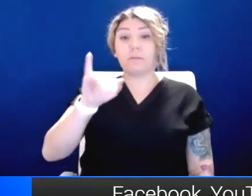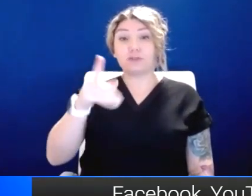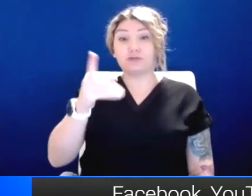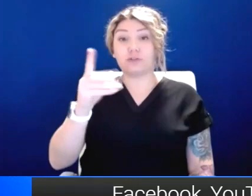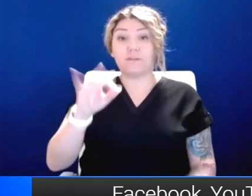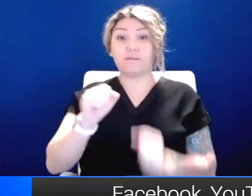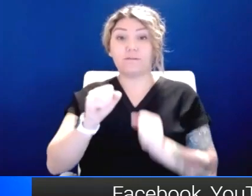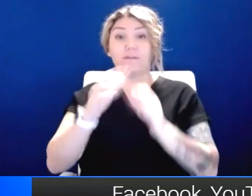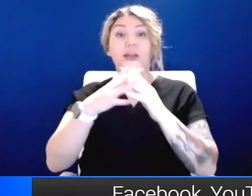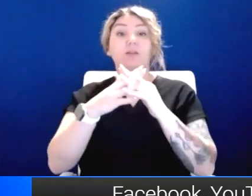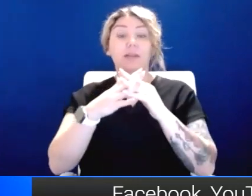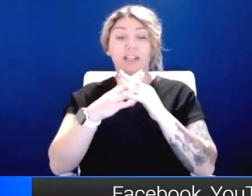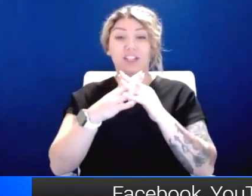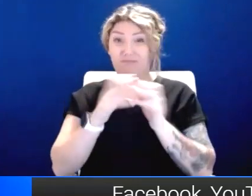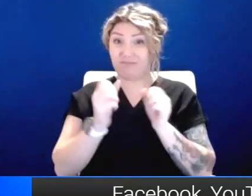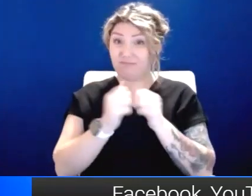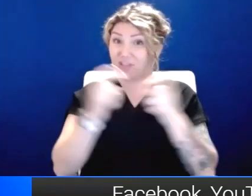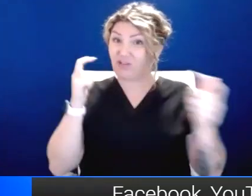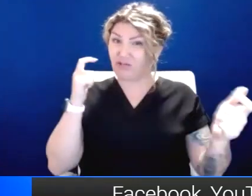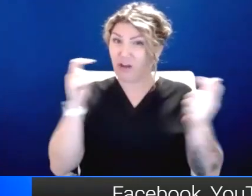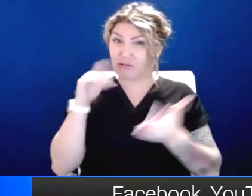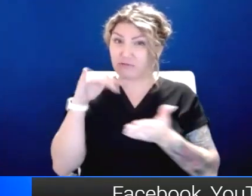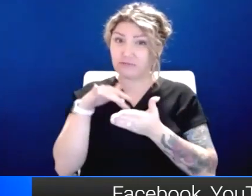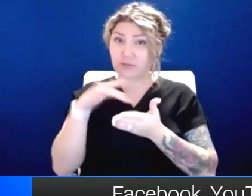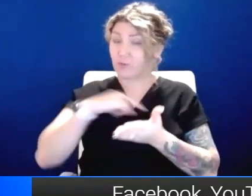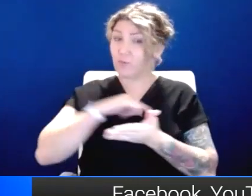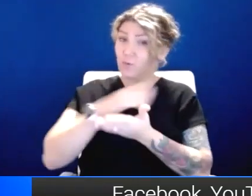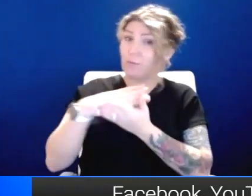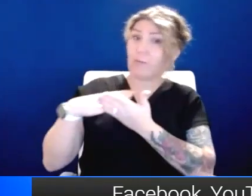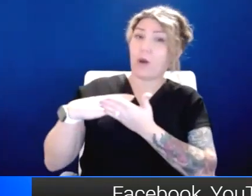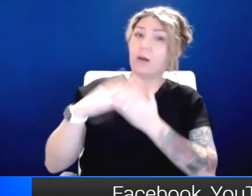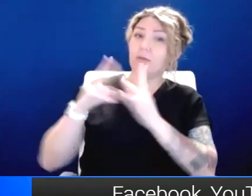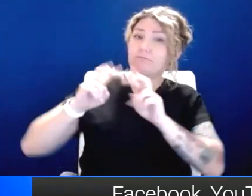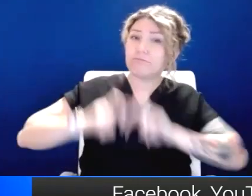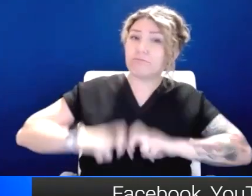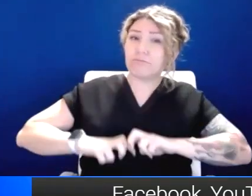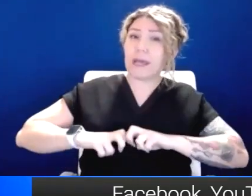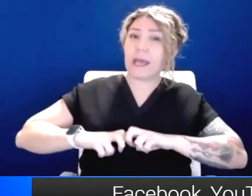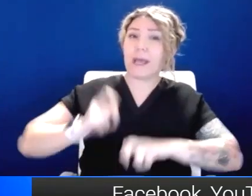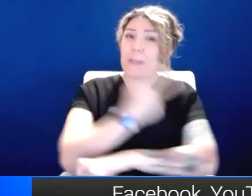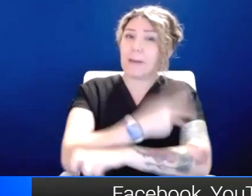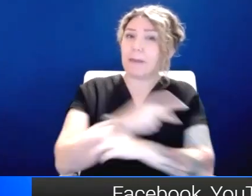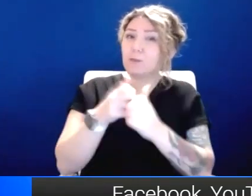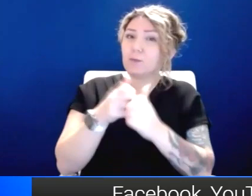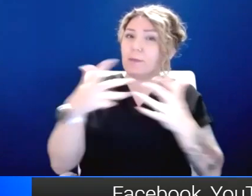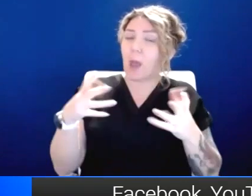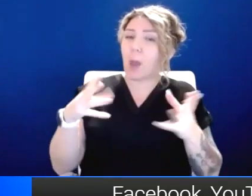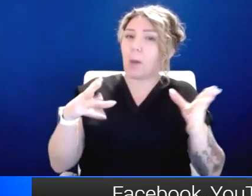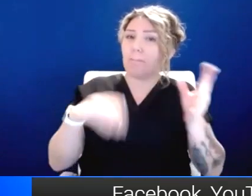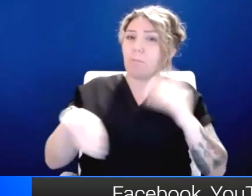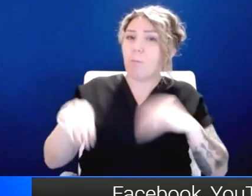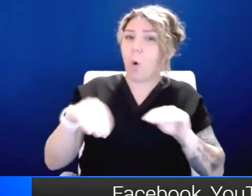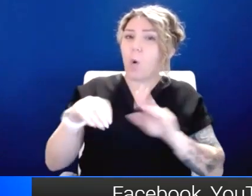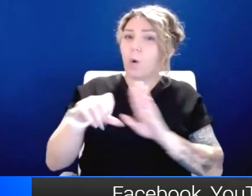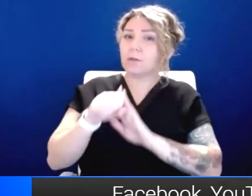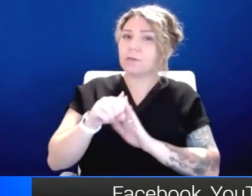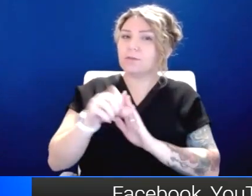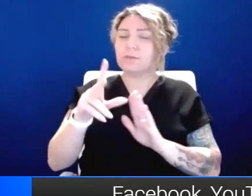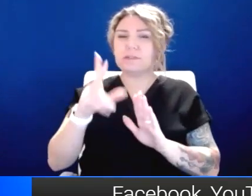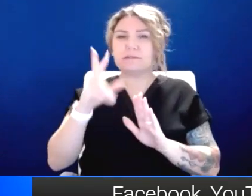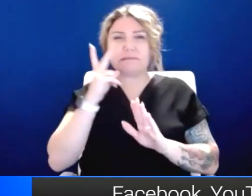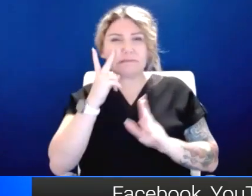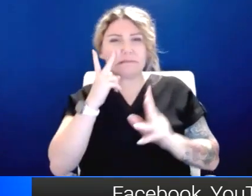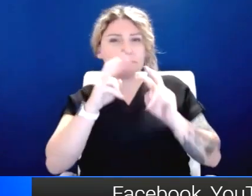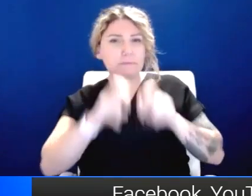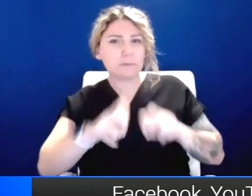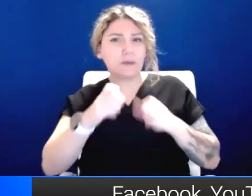going on, which we are part of, looking at patients without any motor symptoms and trying to assess with certain tests if they